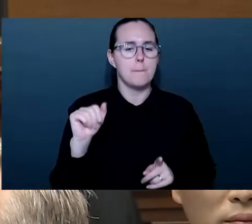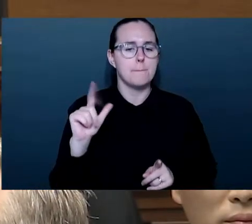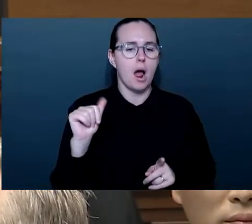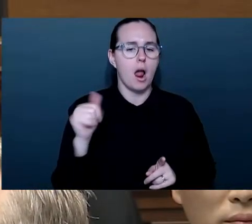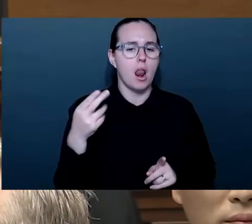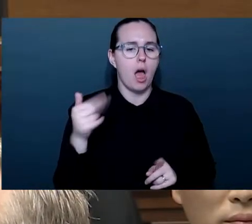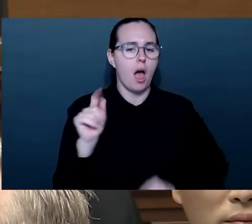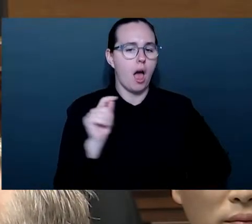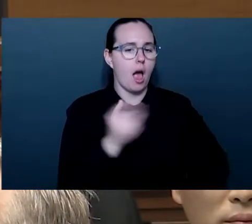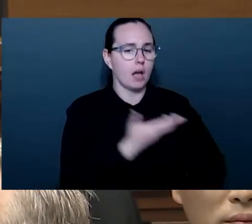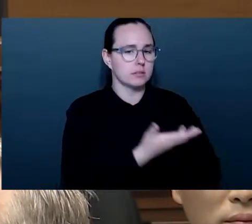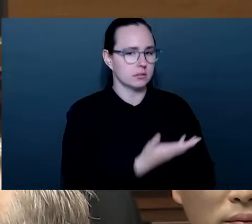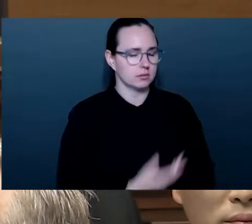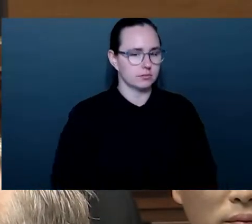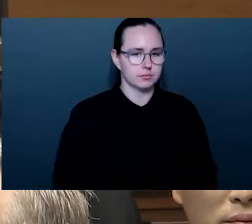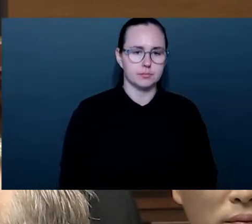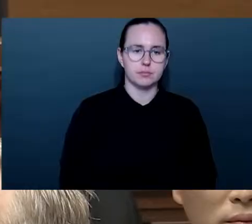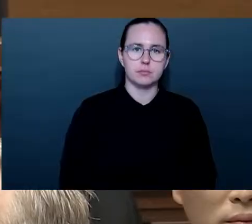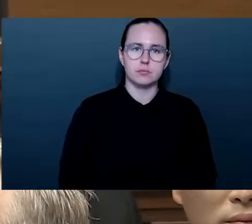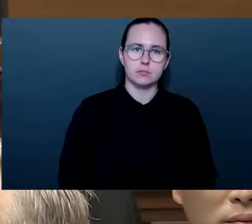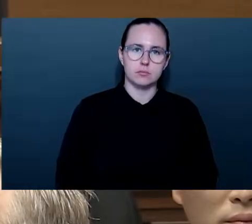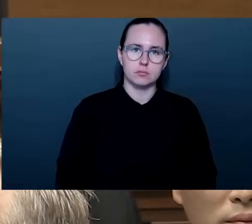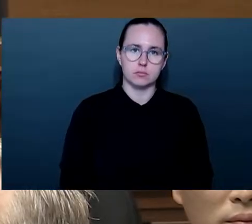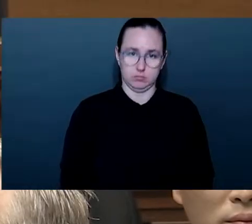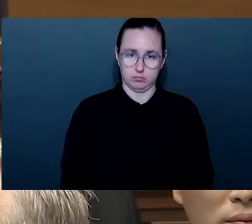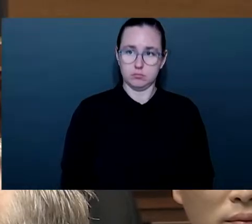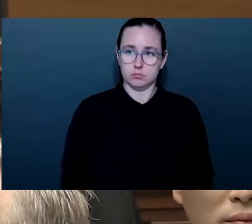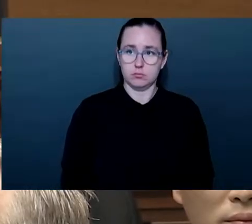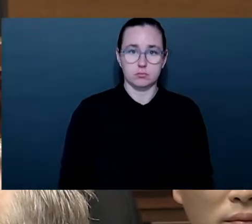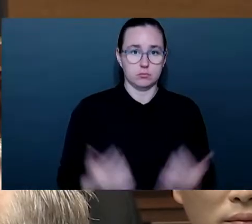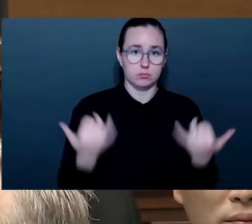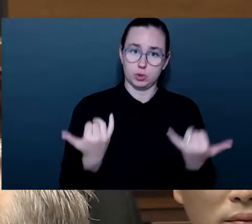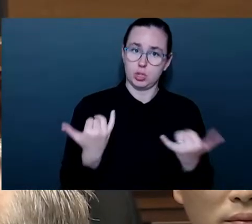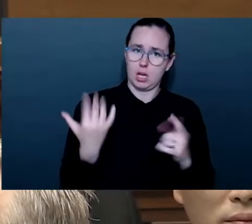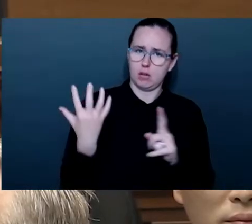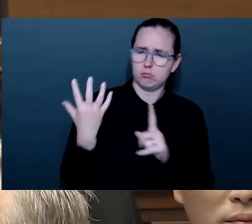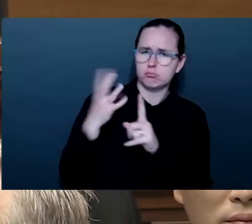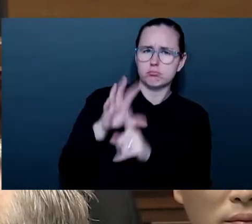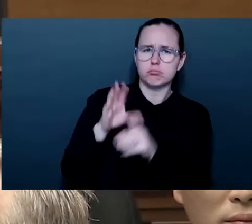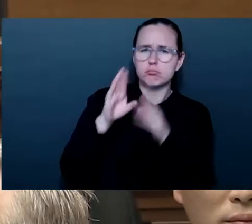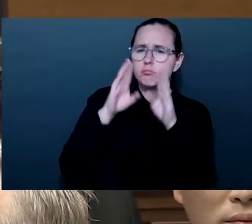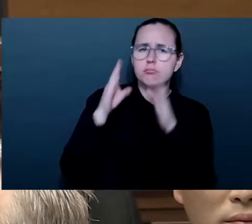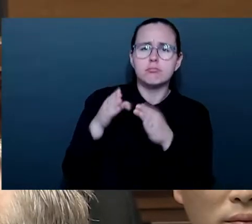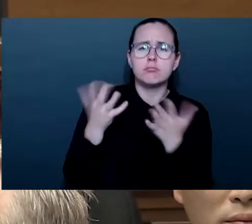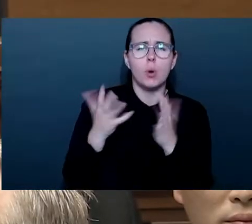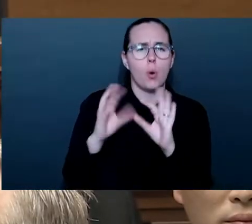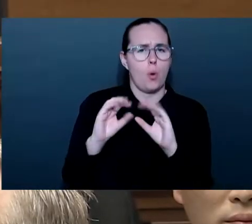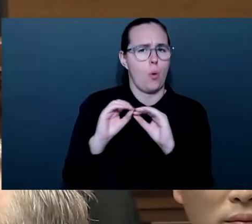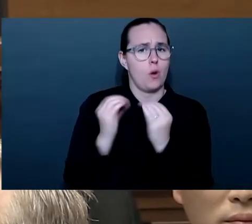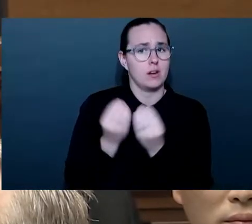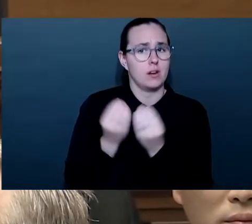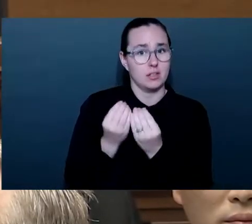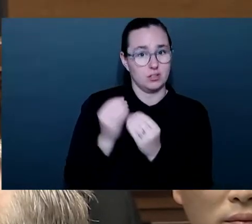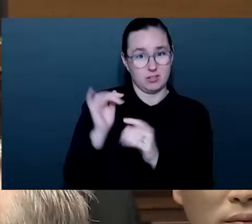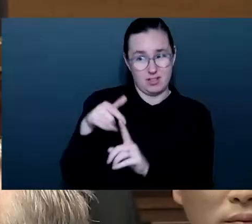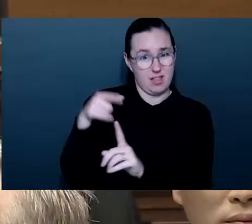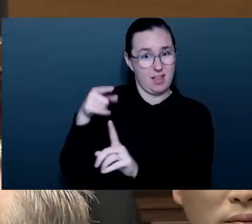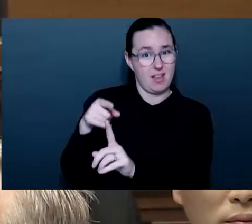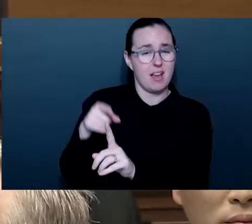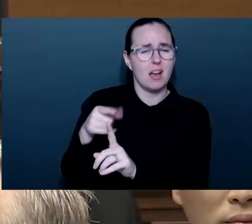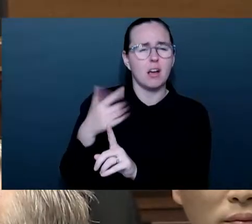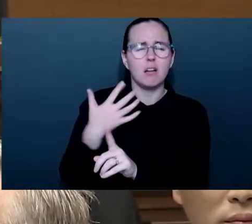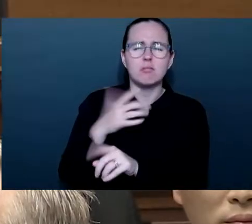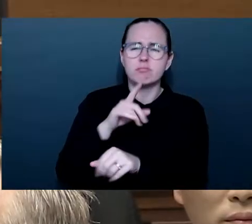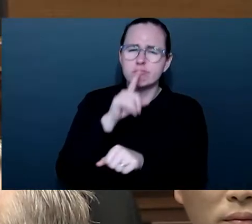organization whose steadfast dedication has touched the lives of countless individuals and families in my community, the Souk